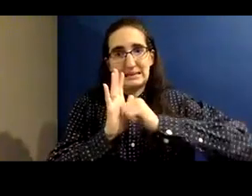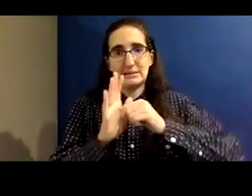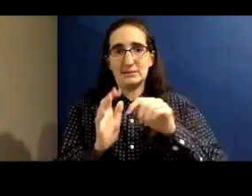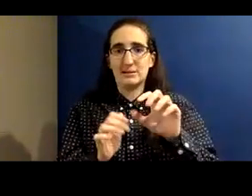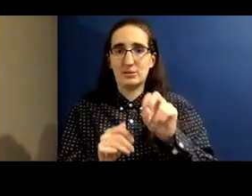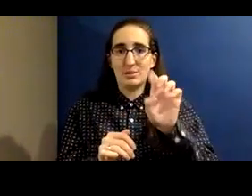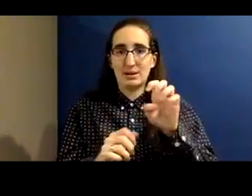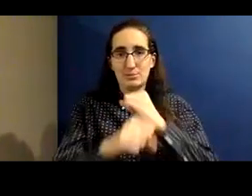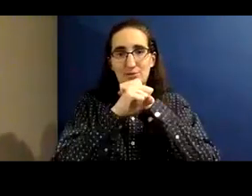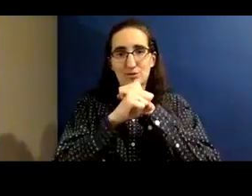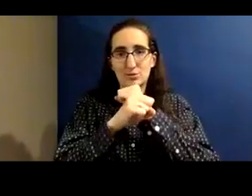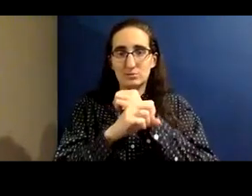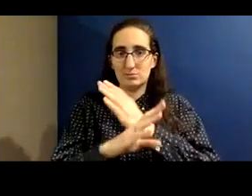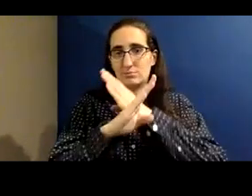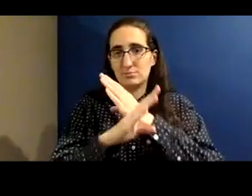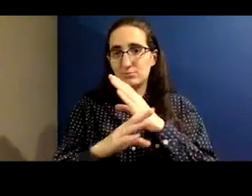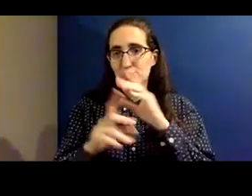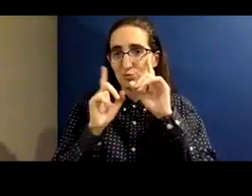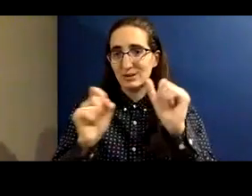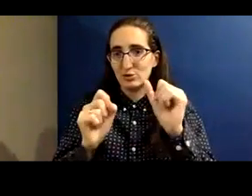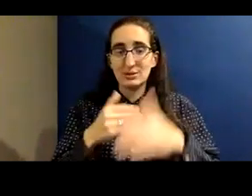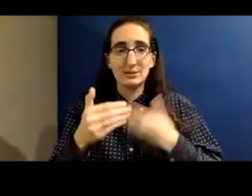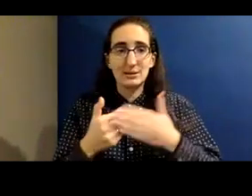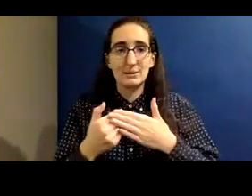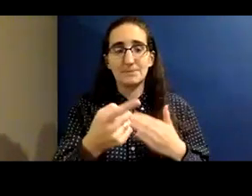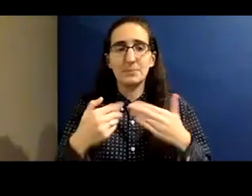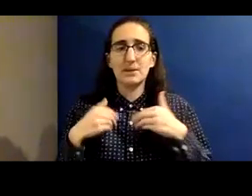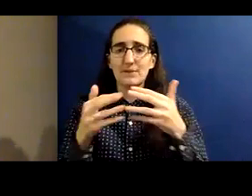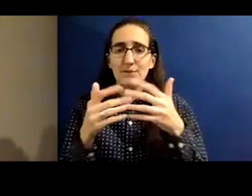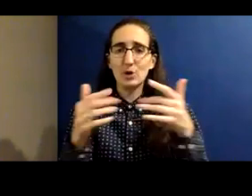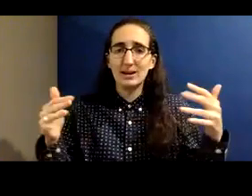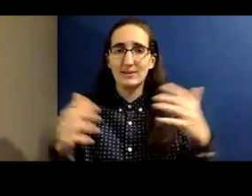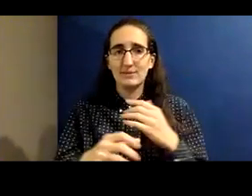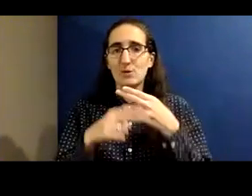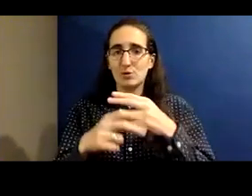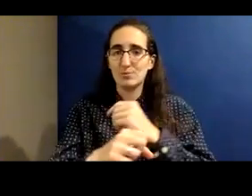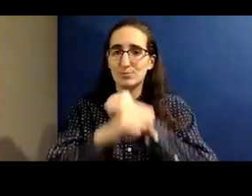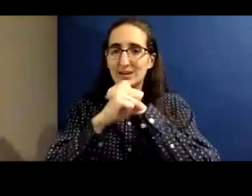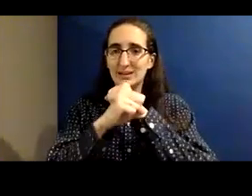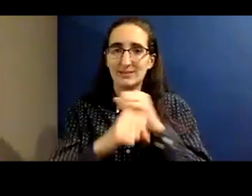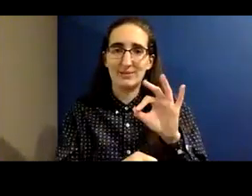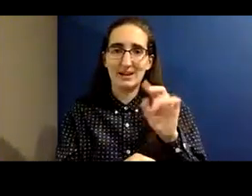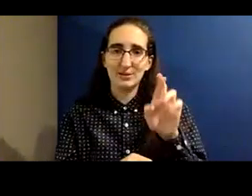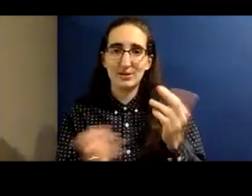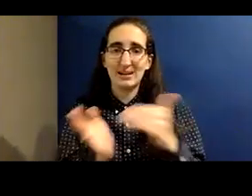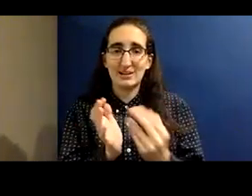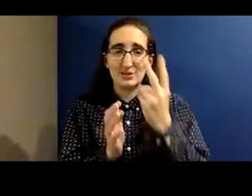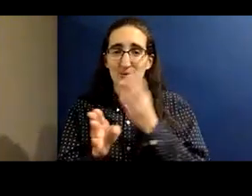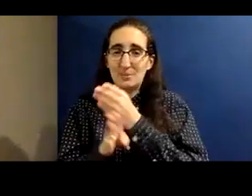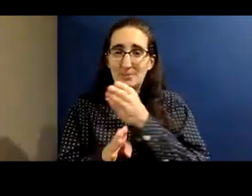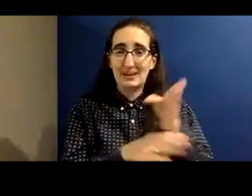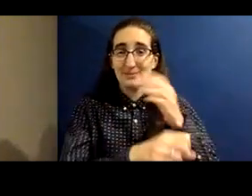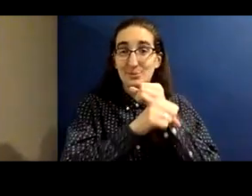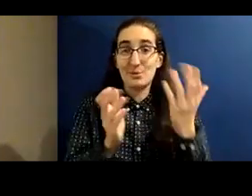Next slide, please. All right, so we have a variety of protective factors. And again, the two main protective factors